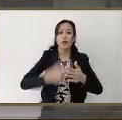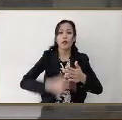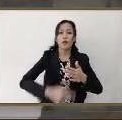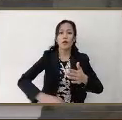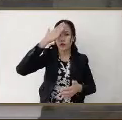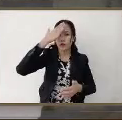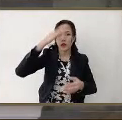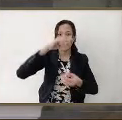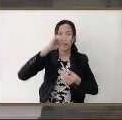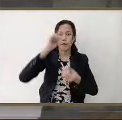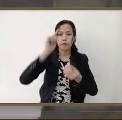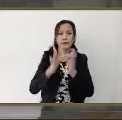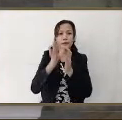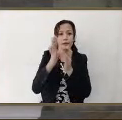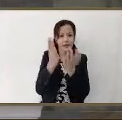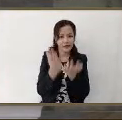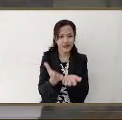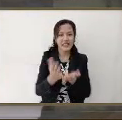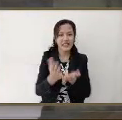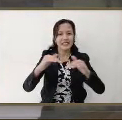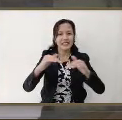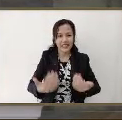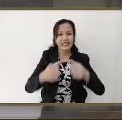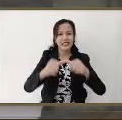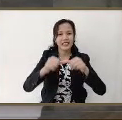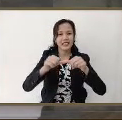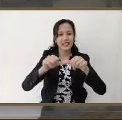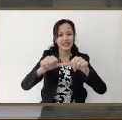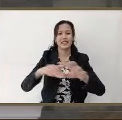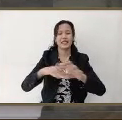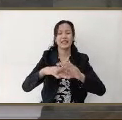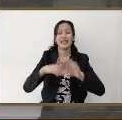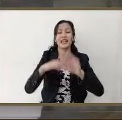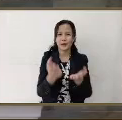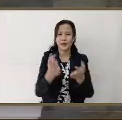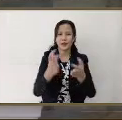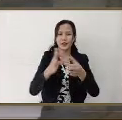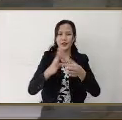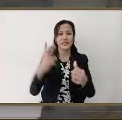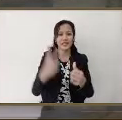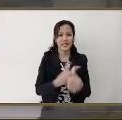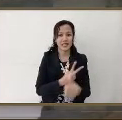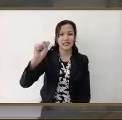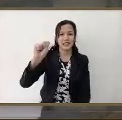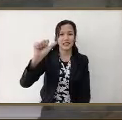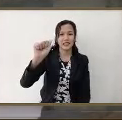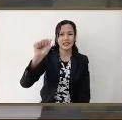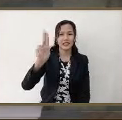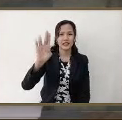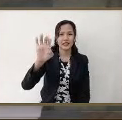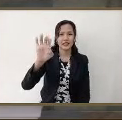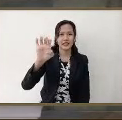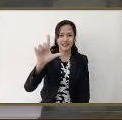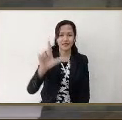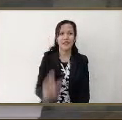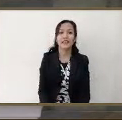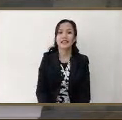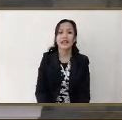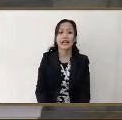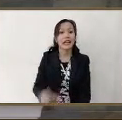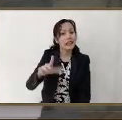So we will proceed now with the book of 2 Samuel. Mamaya, magre-recap ako sa 1 Samuel. But this